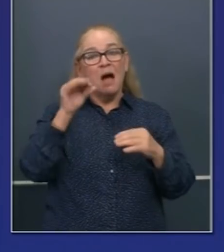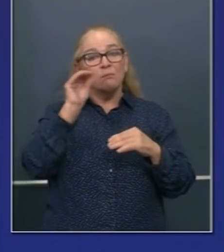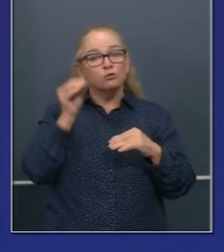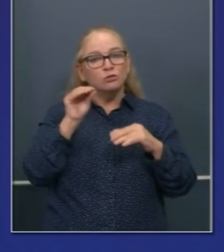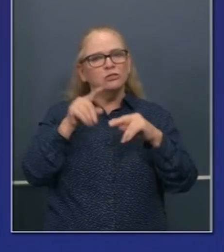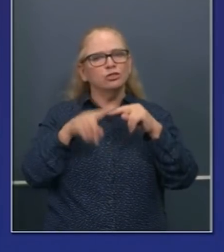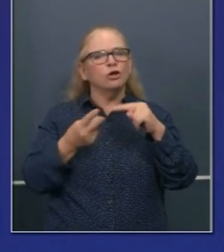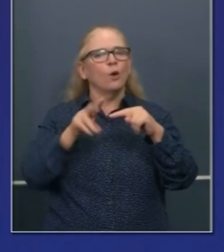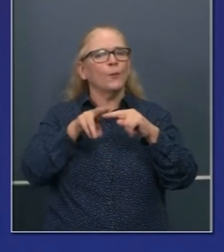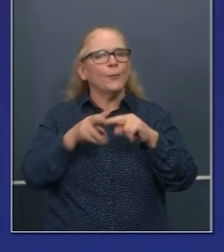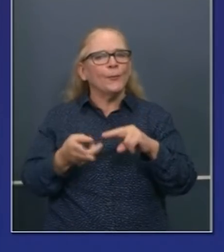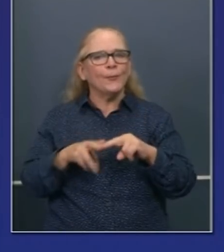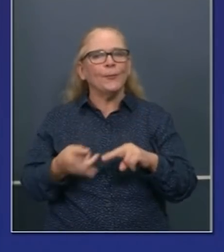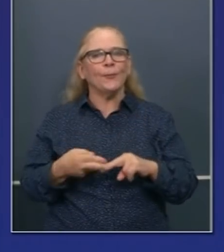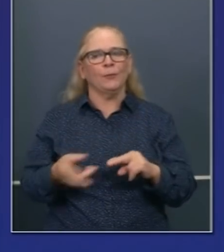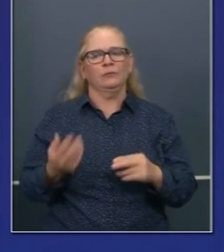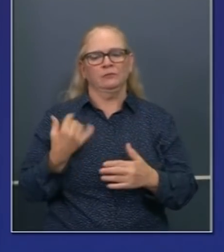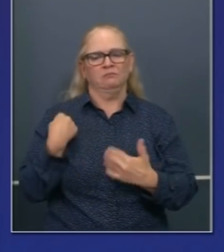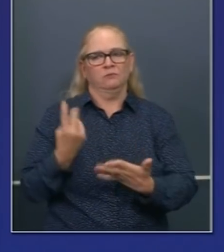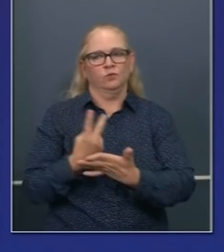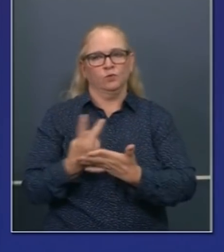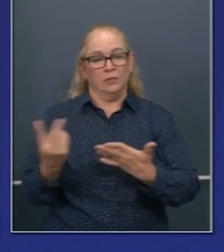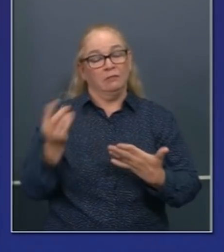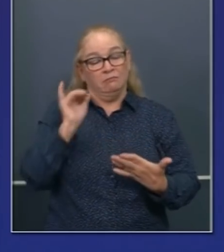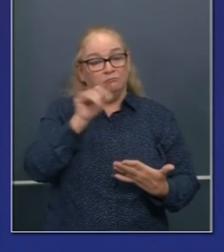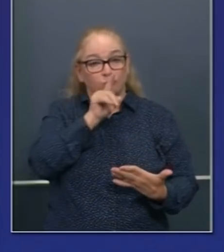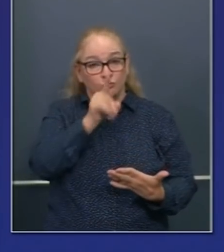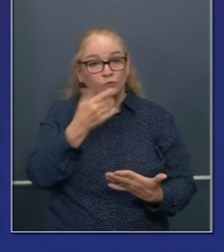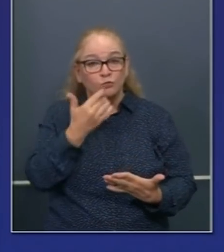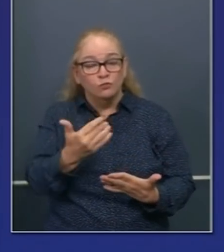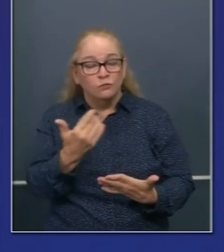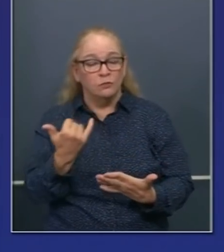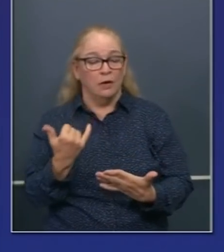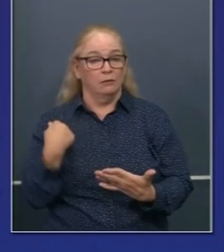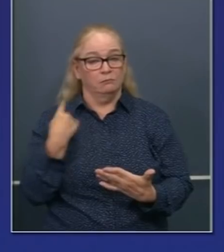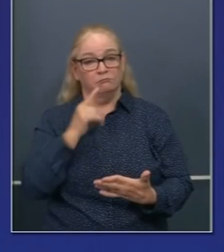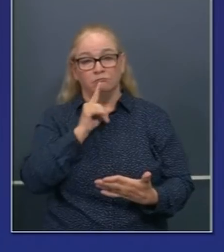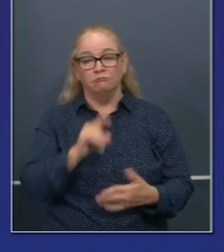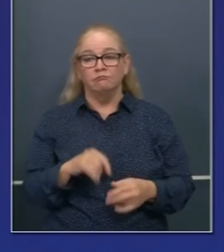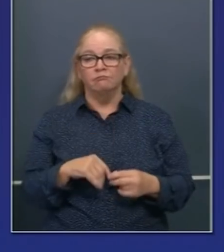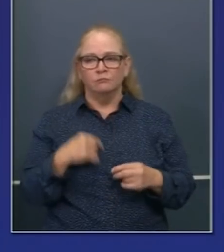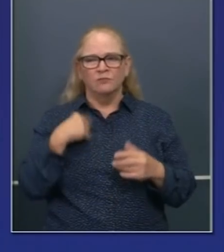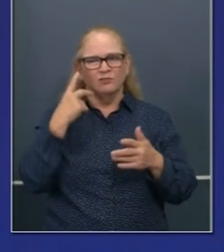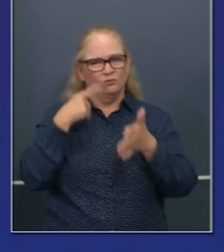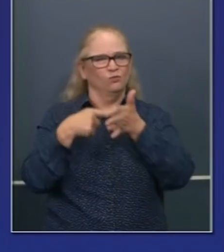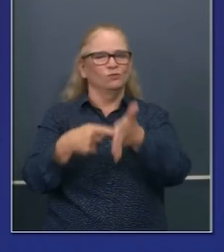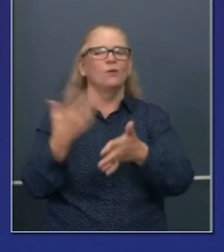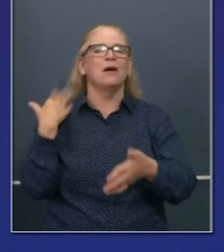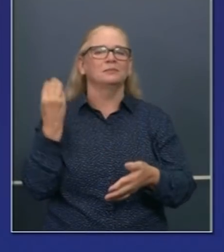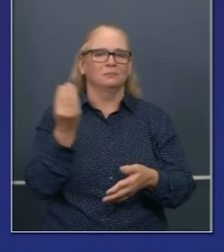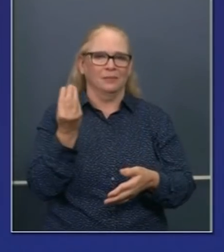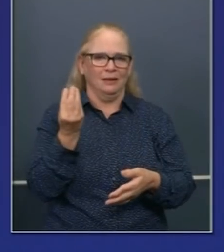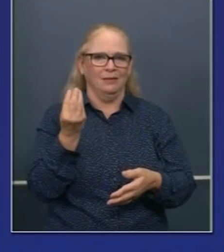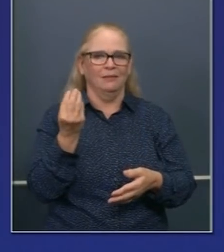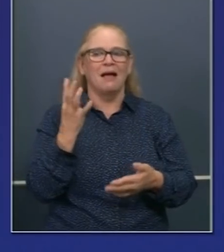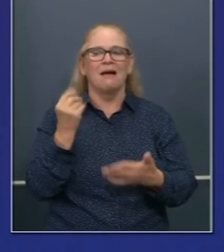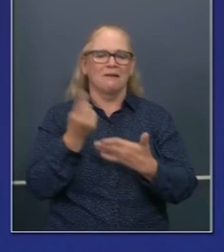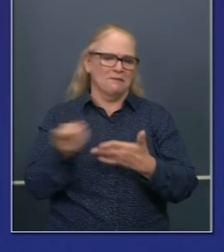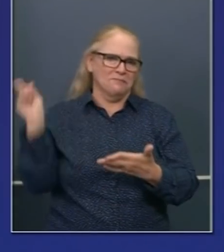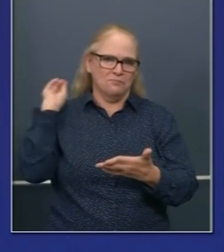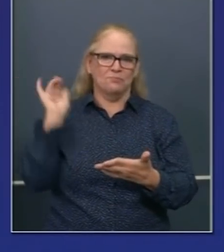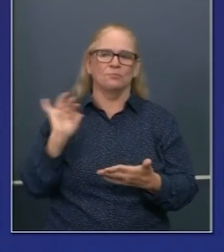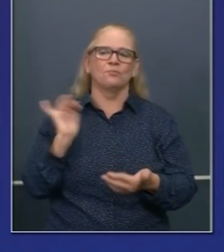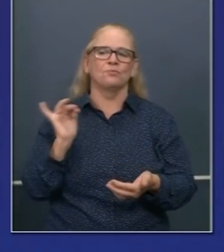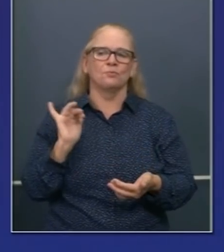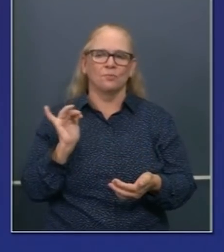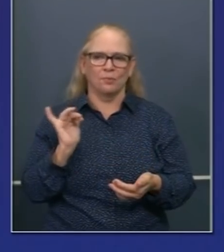days. Consequence, that decrease, you saw that on Monday, you saw it last week, the week prior, seen a decrease in hospitalizations.